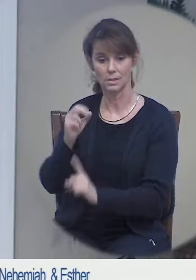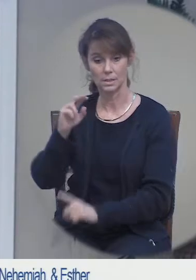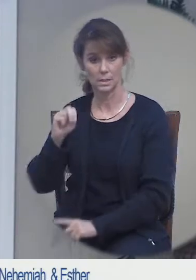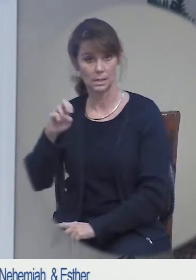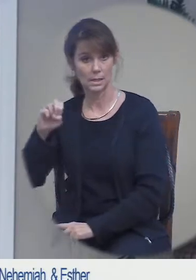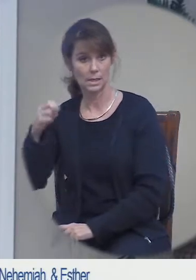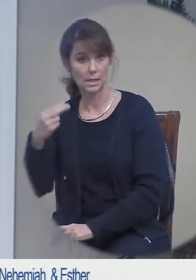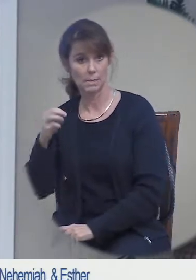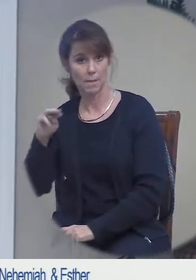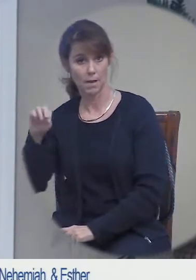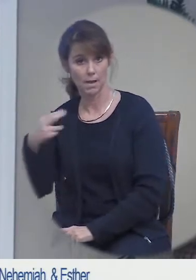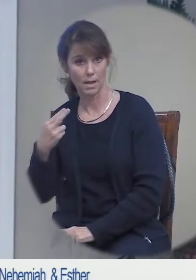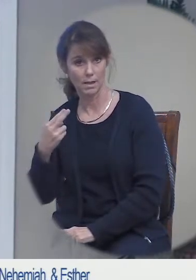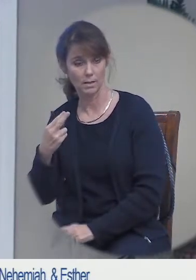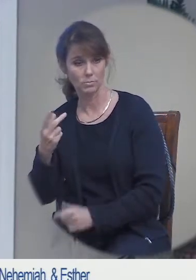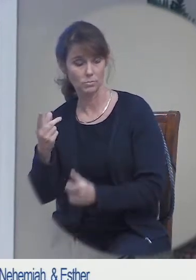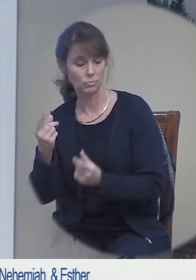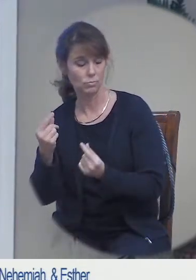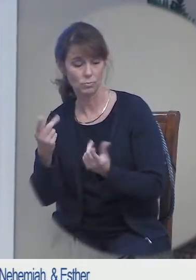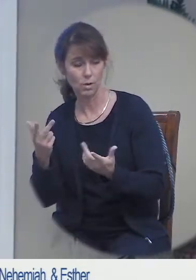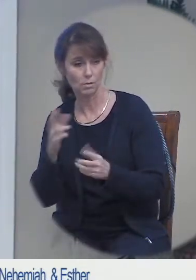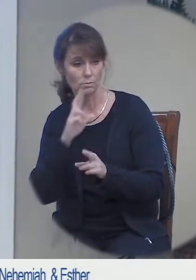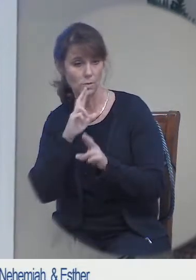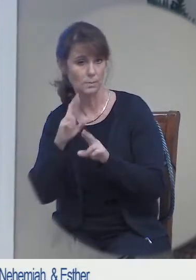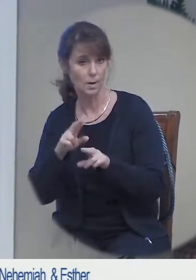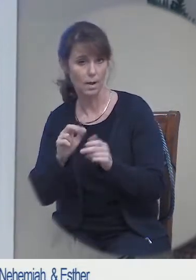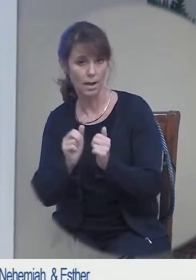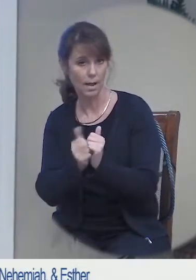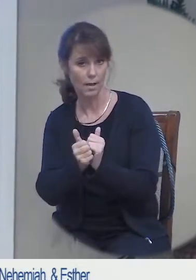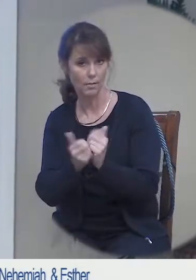that? He go, oh well.